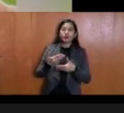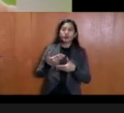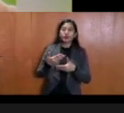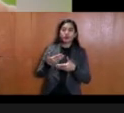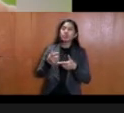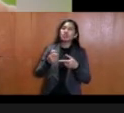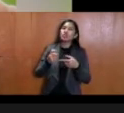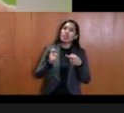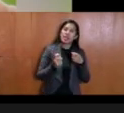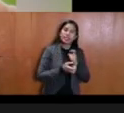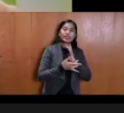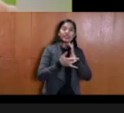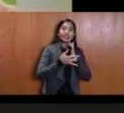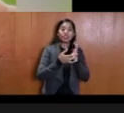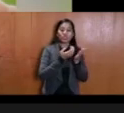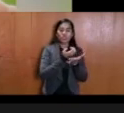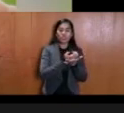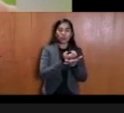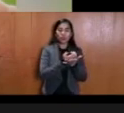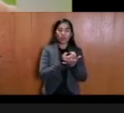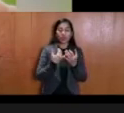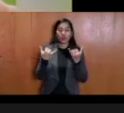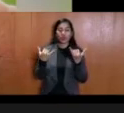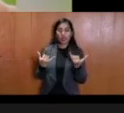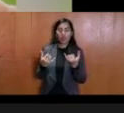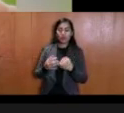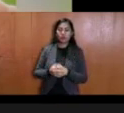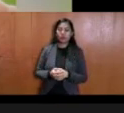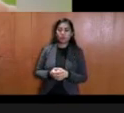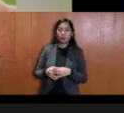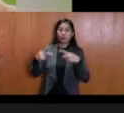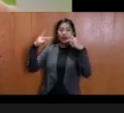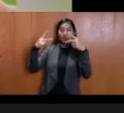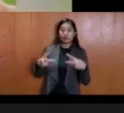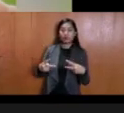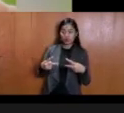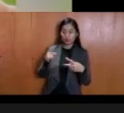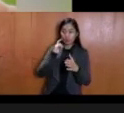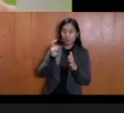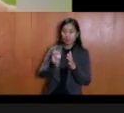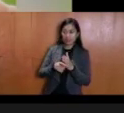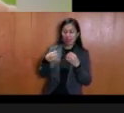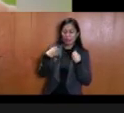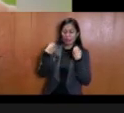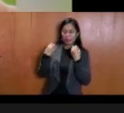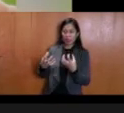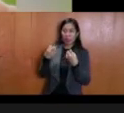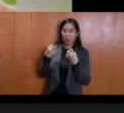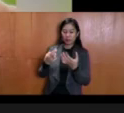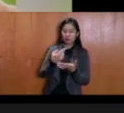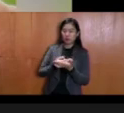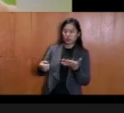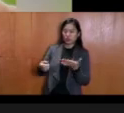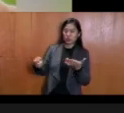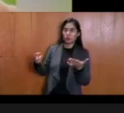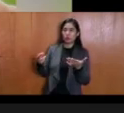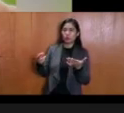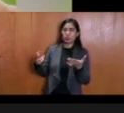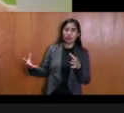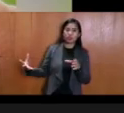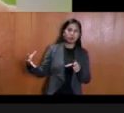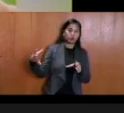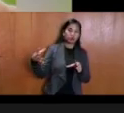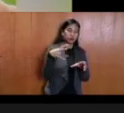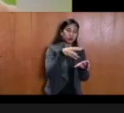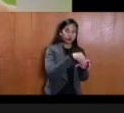then the platforms recognize it and actually spend huge amount of resources to be able to onboard